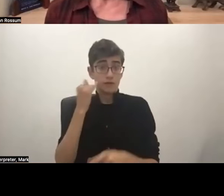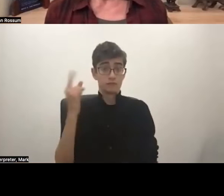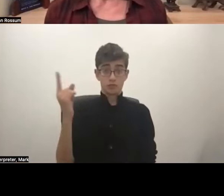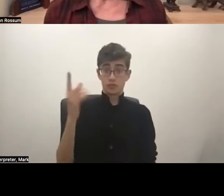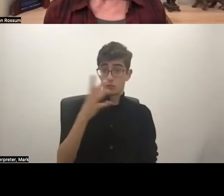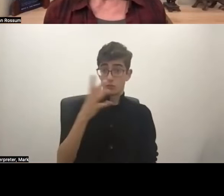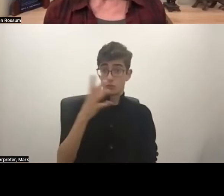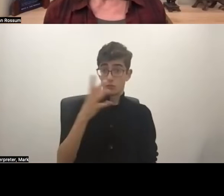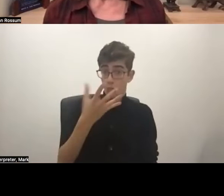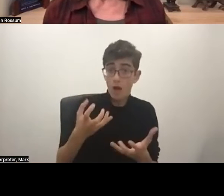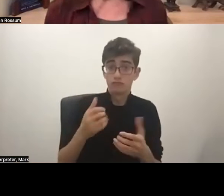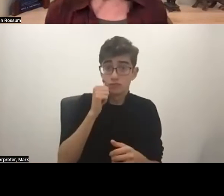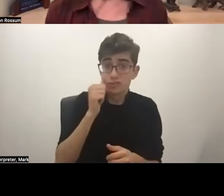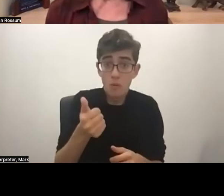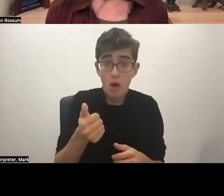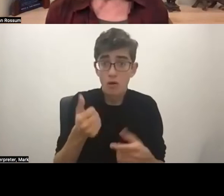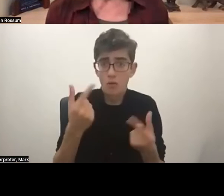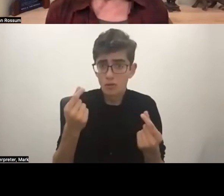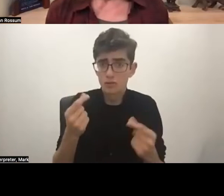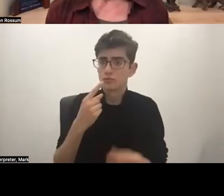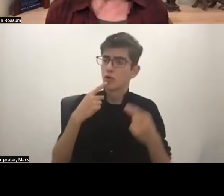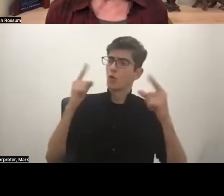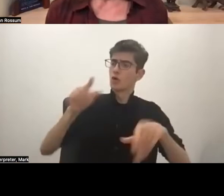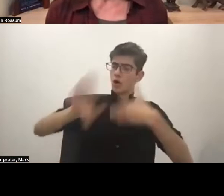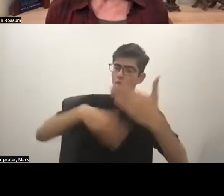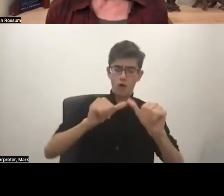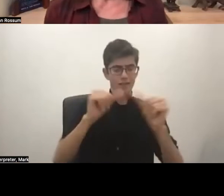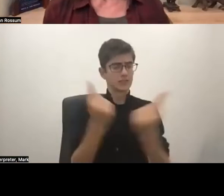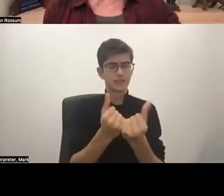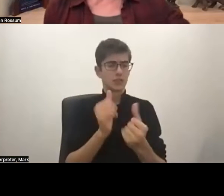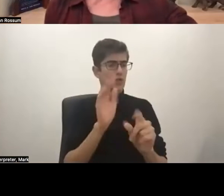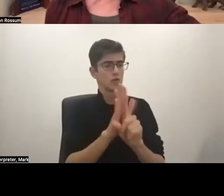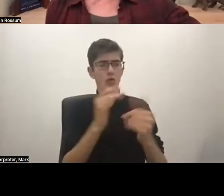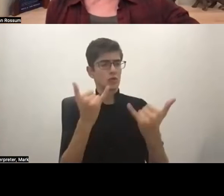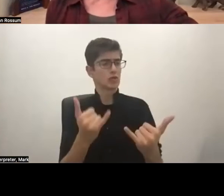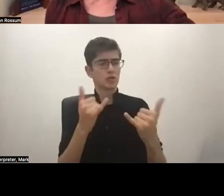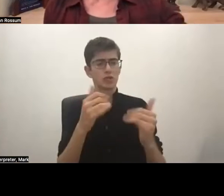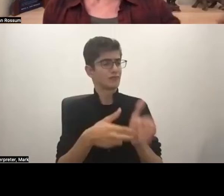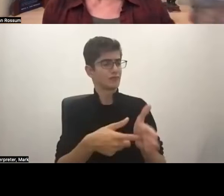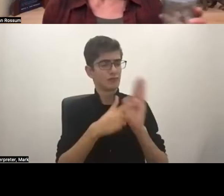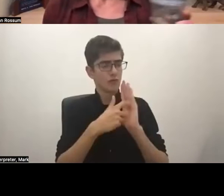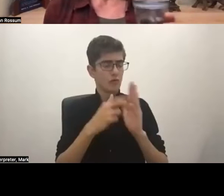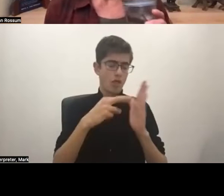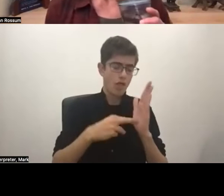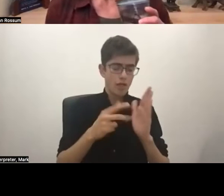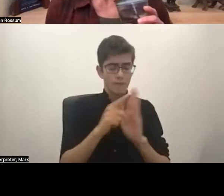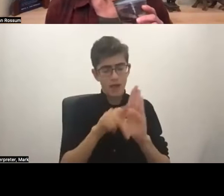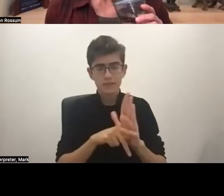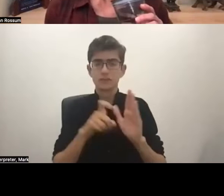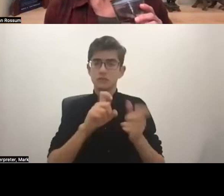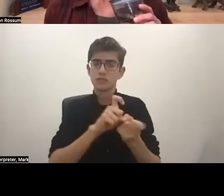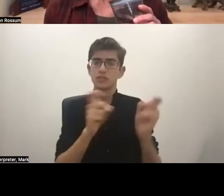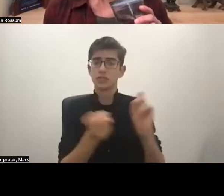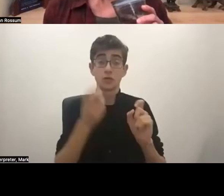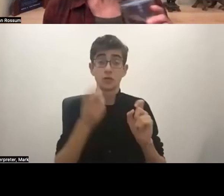to rethink the way that it implements its existing law, regulations and policies in light of